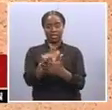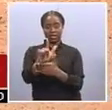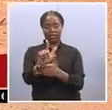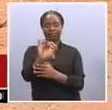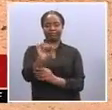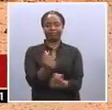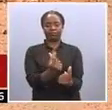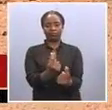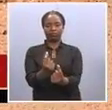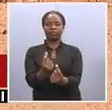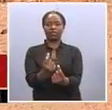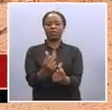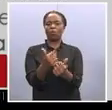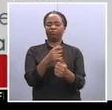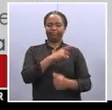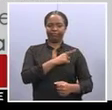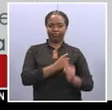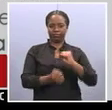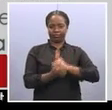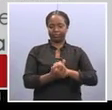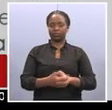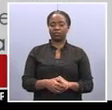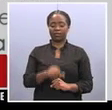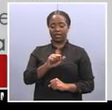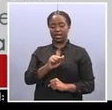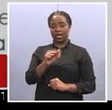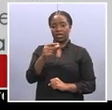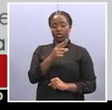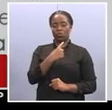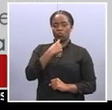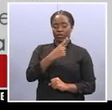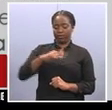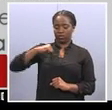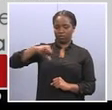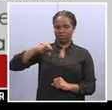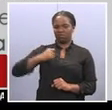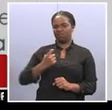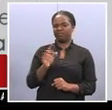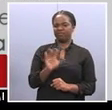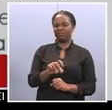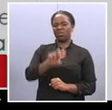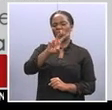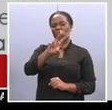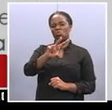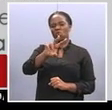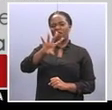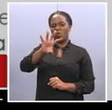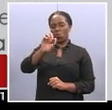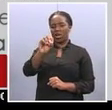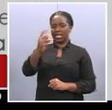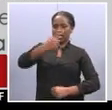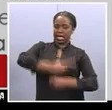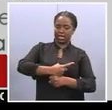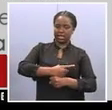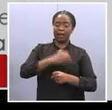was done for good reason. The AG says it takes municipalities on average 240 days,